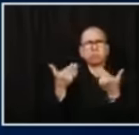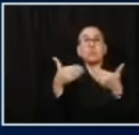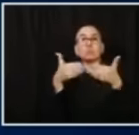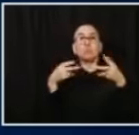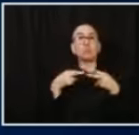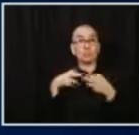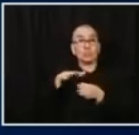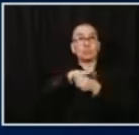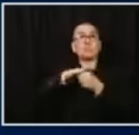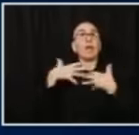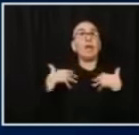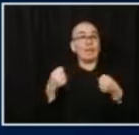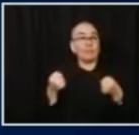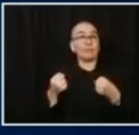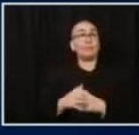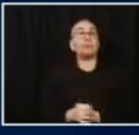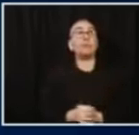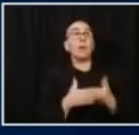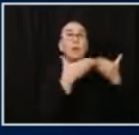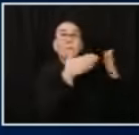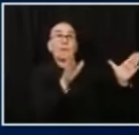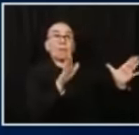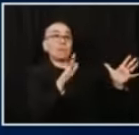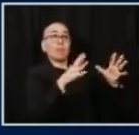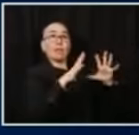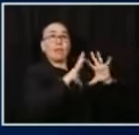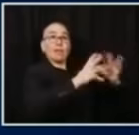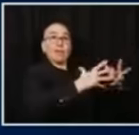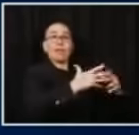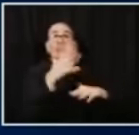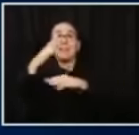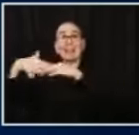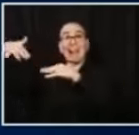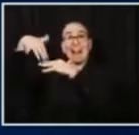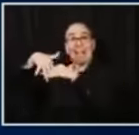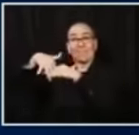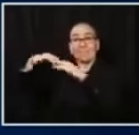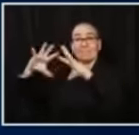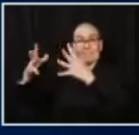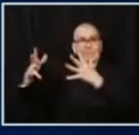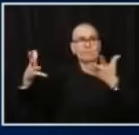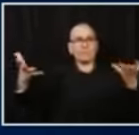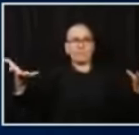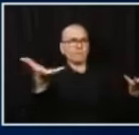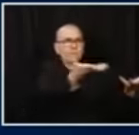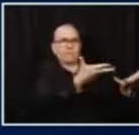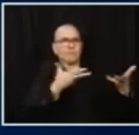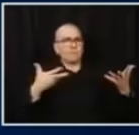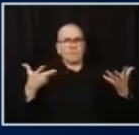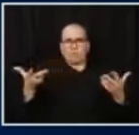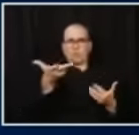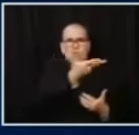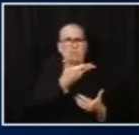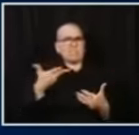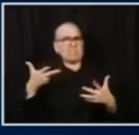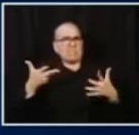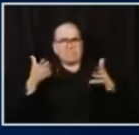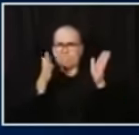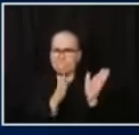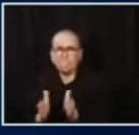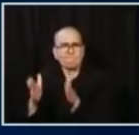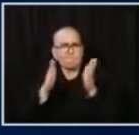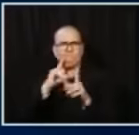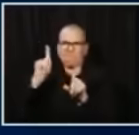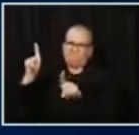our tribal health partners have been planning for this vaccine distribution for months. The regional coalitions are really focused